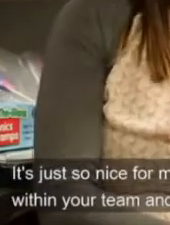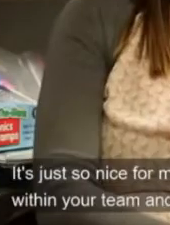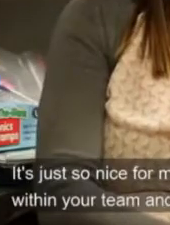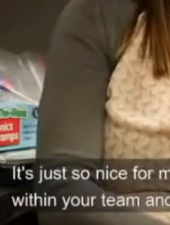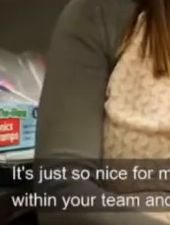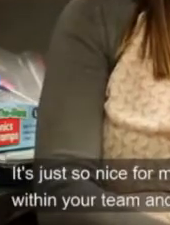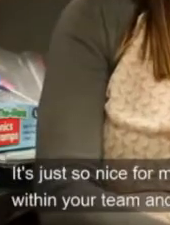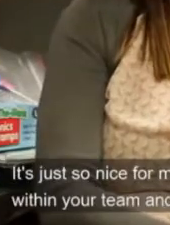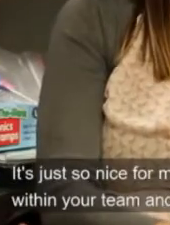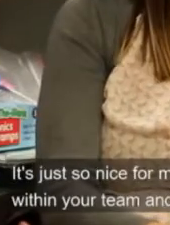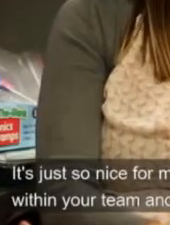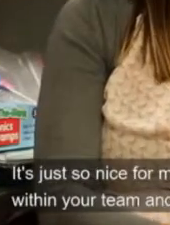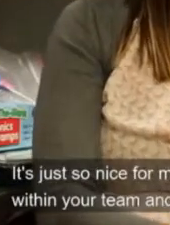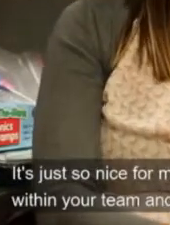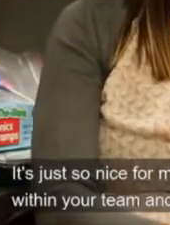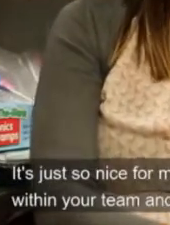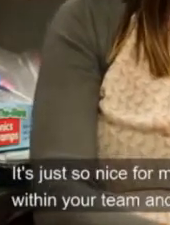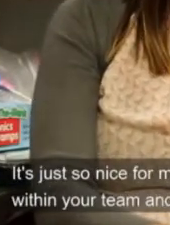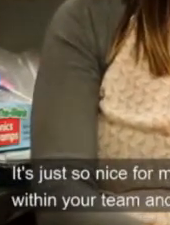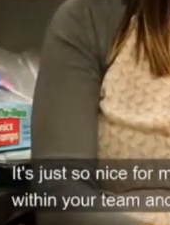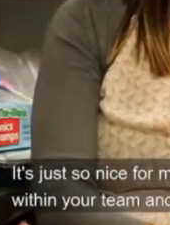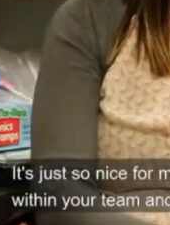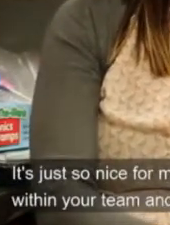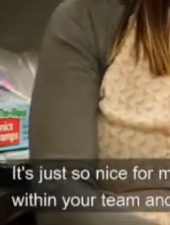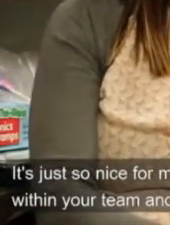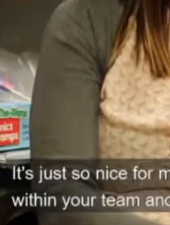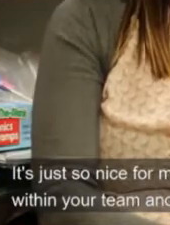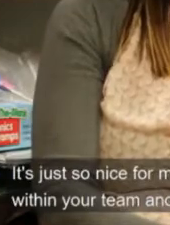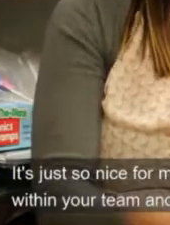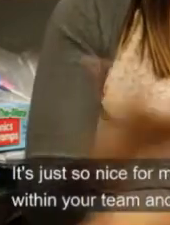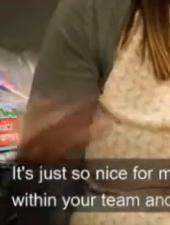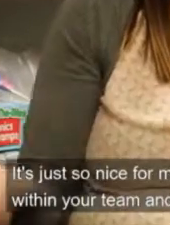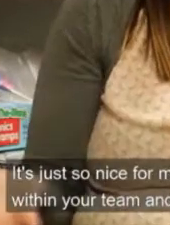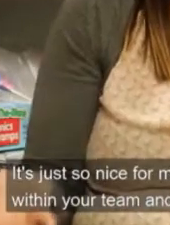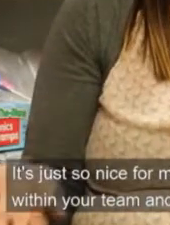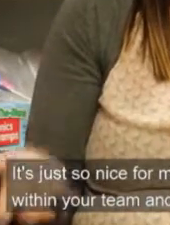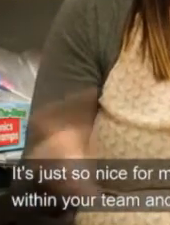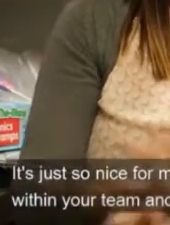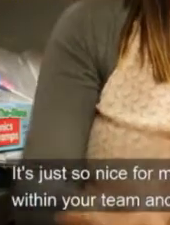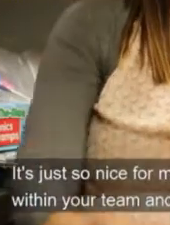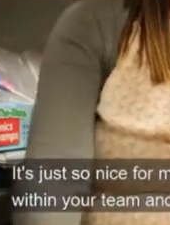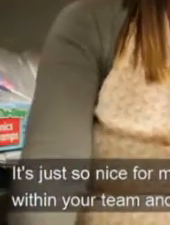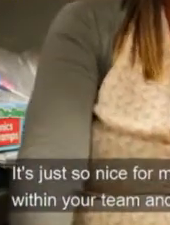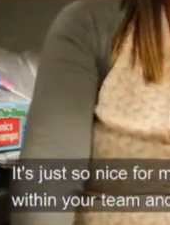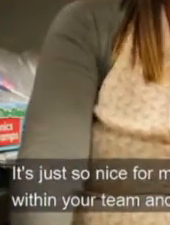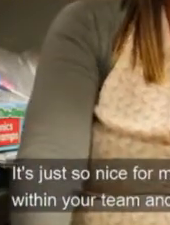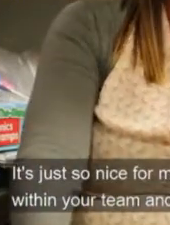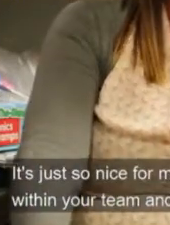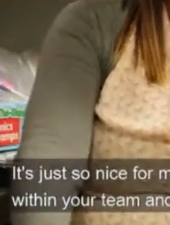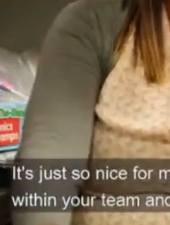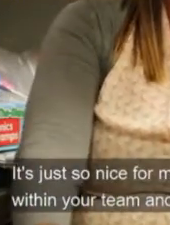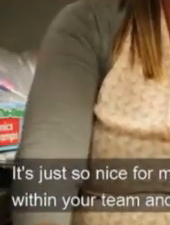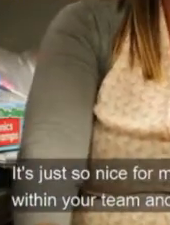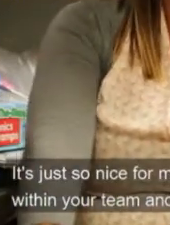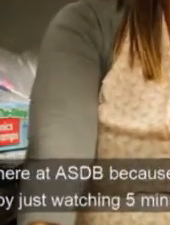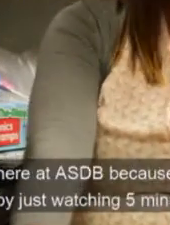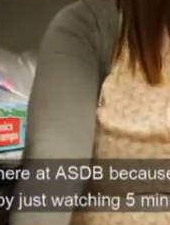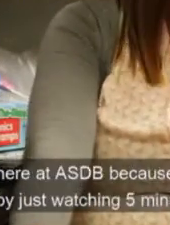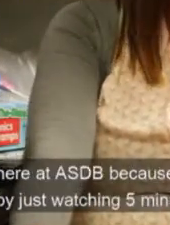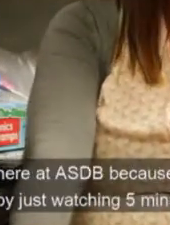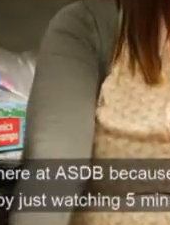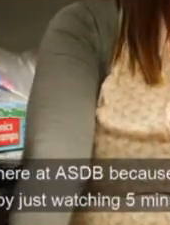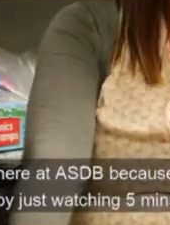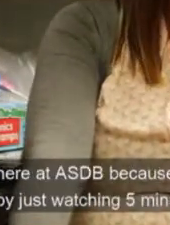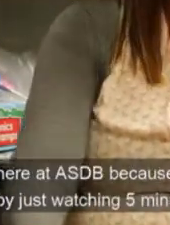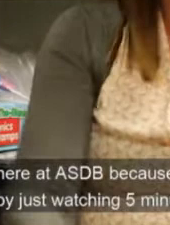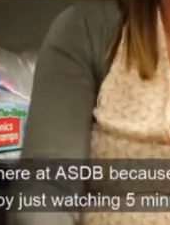It's just so nice for me to also be able to work with different people and collaborate within your team and get to learn from everybody around us here